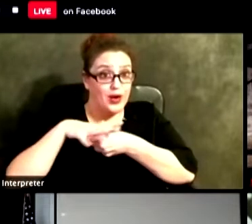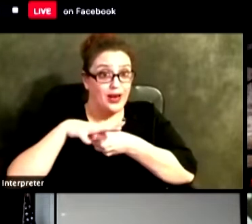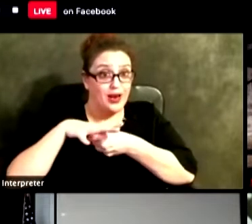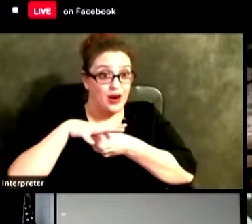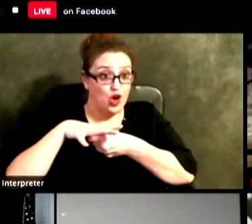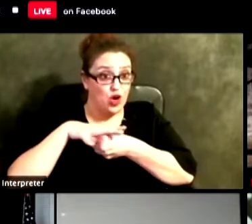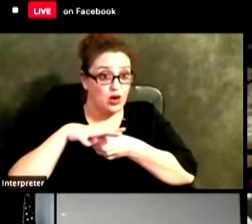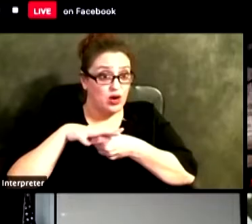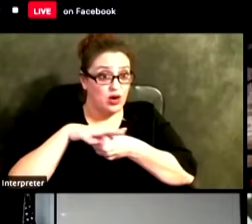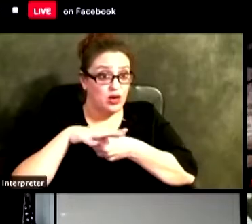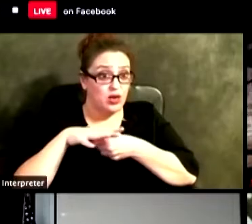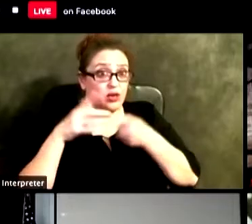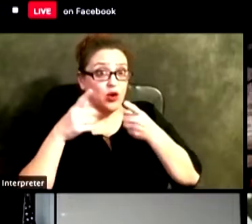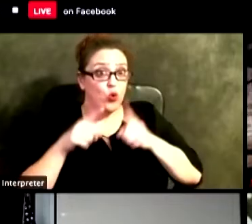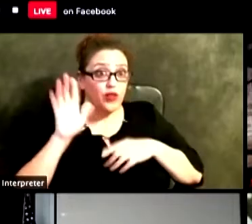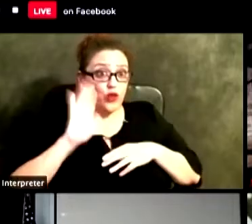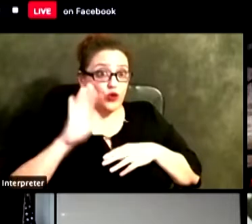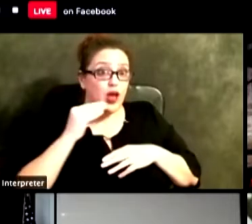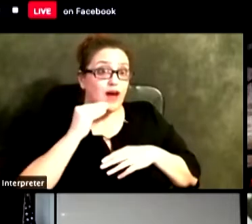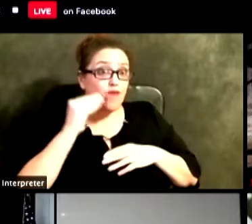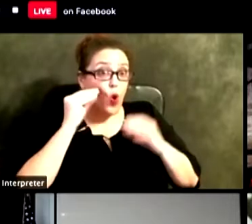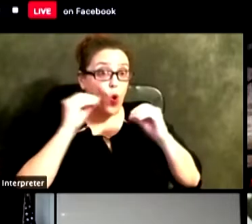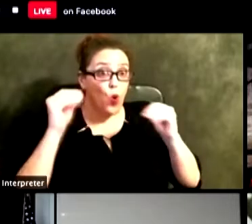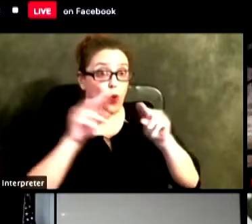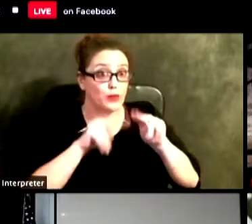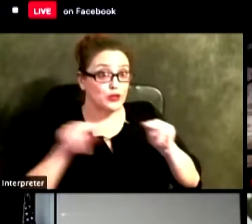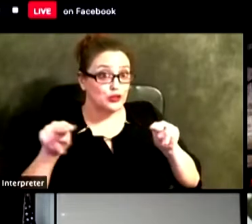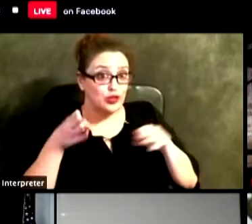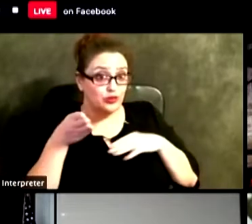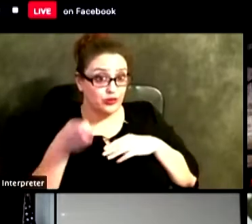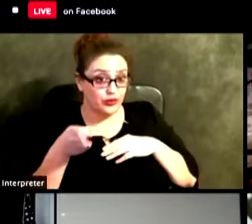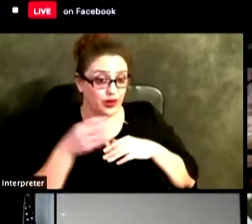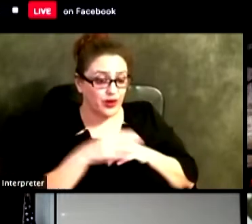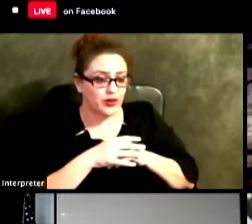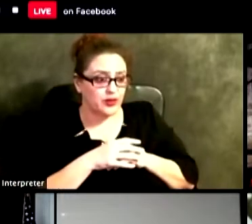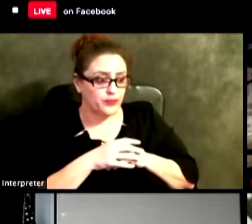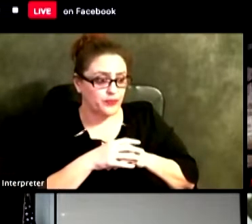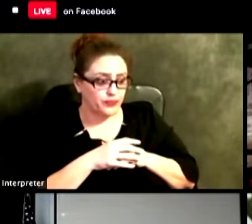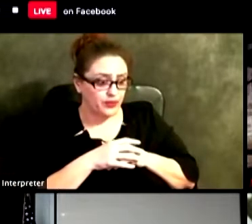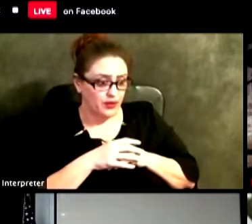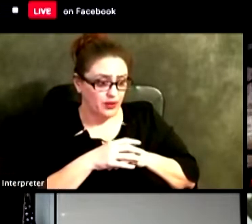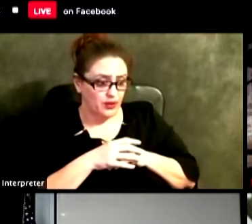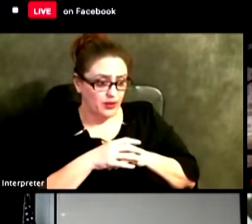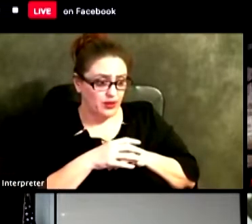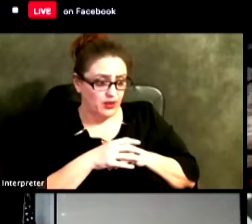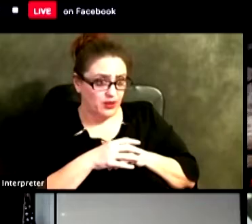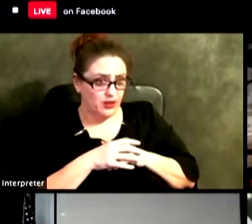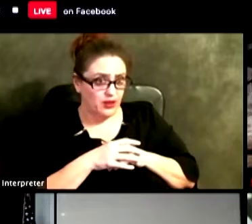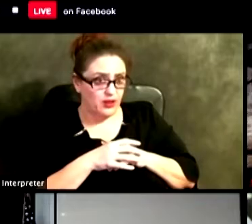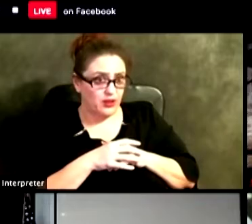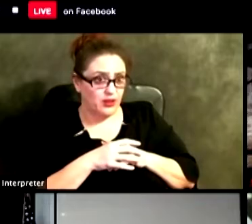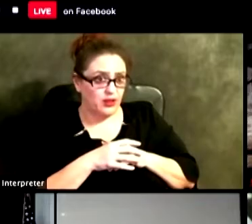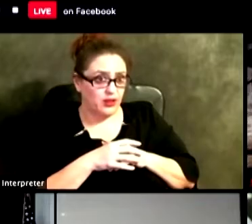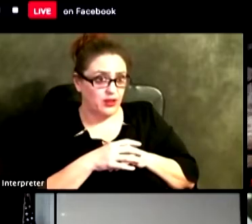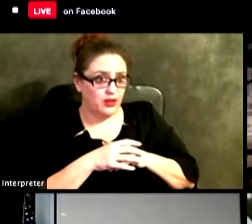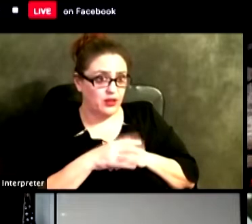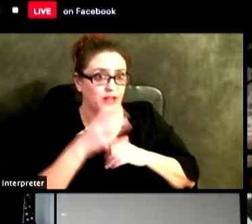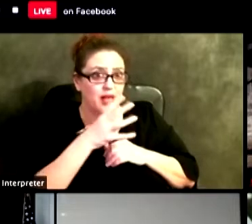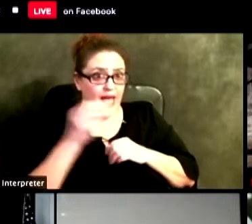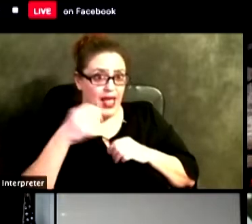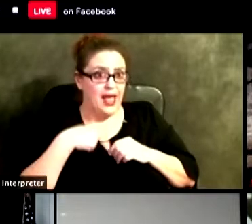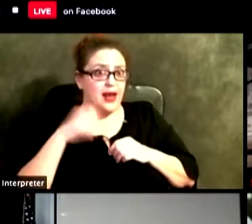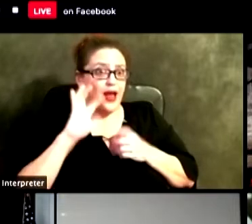homeless center used to be a real grand, and you know, hanging out with the homeless.